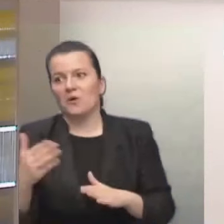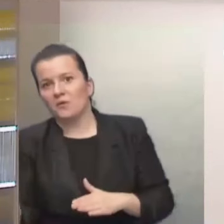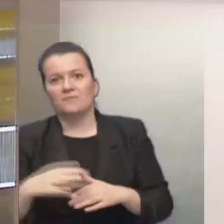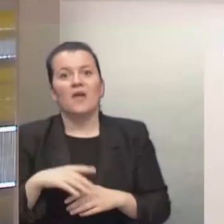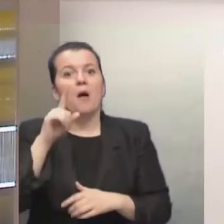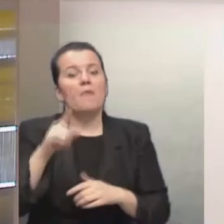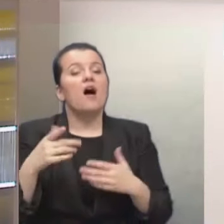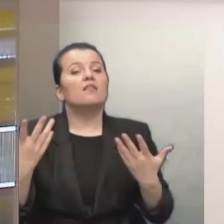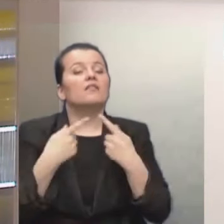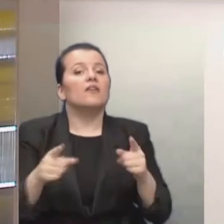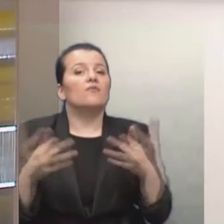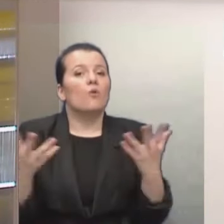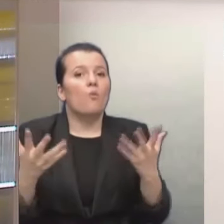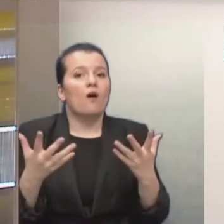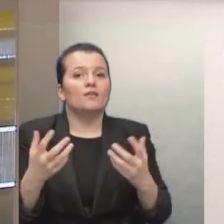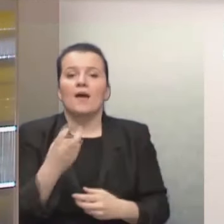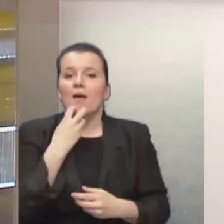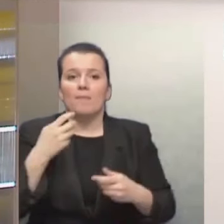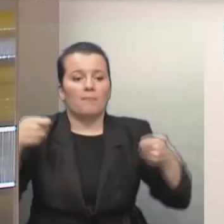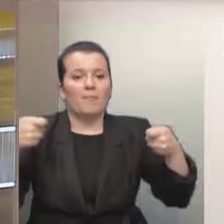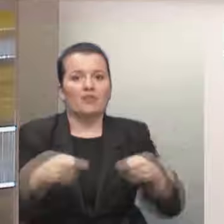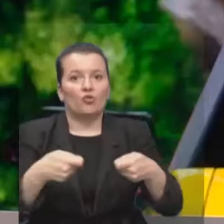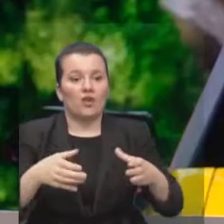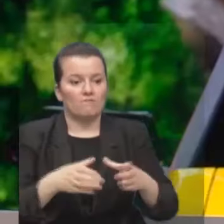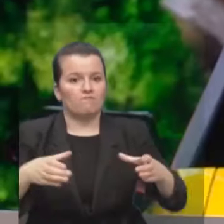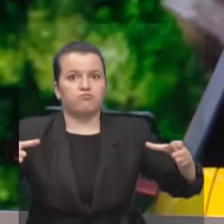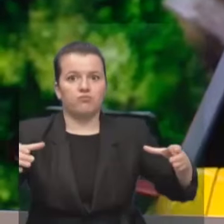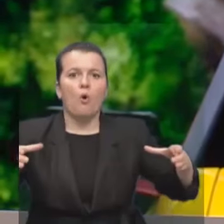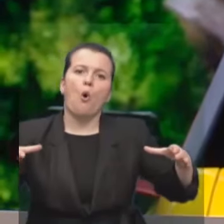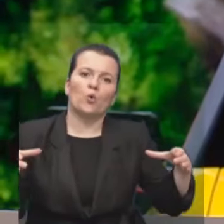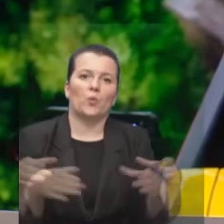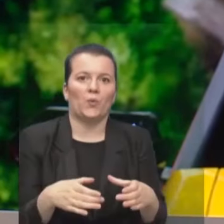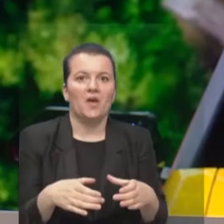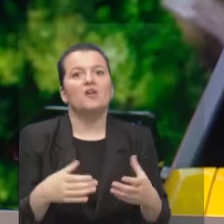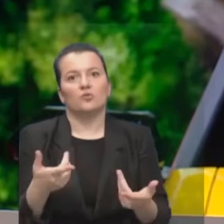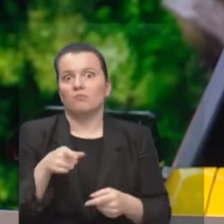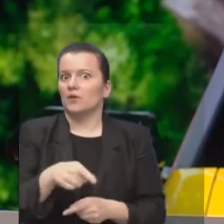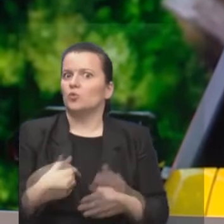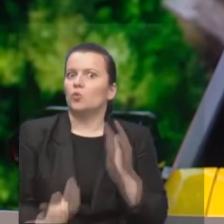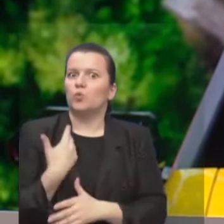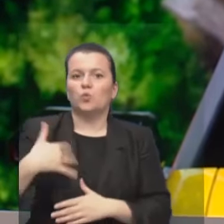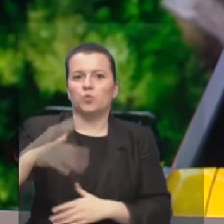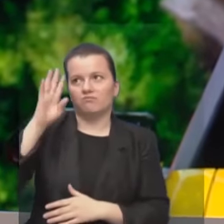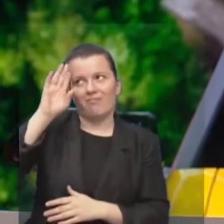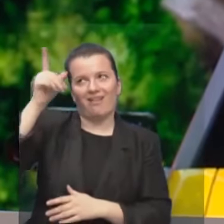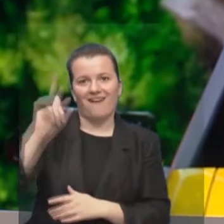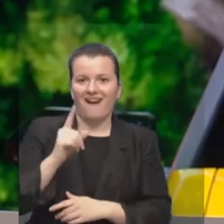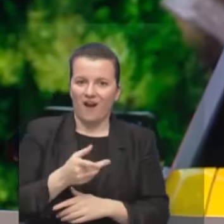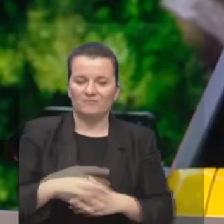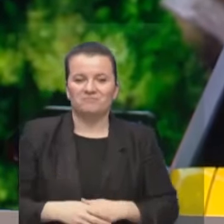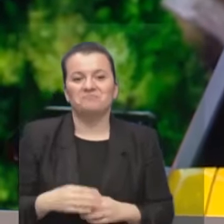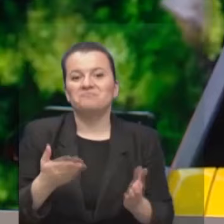it's a smart concept in technological terms. So Gilles Le Borgne can tell us